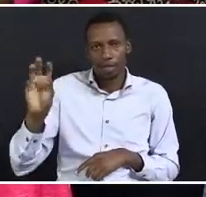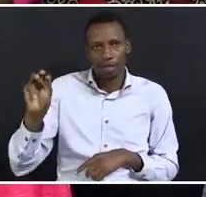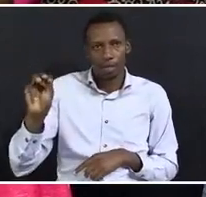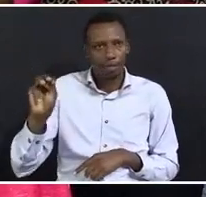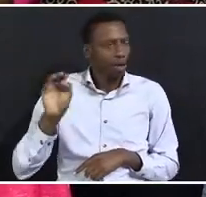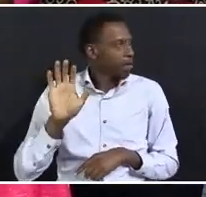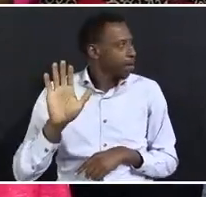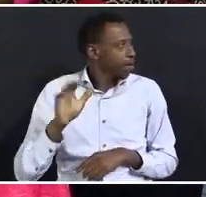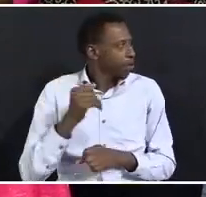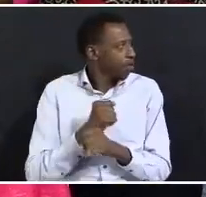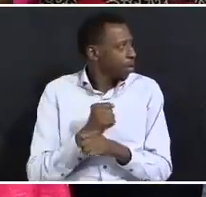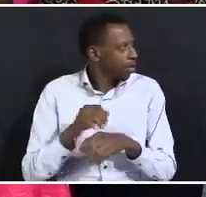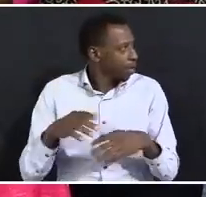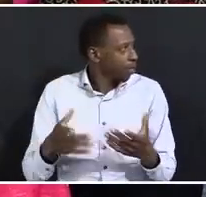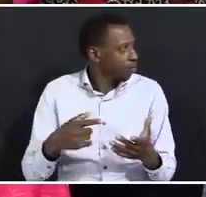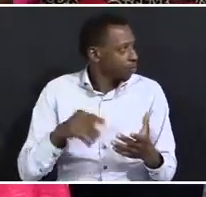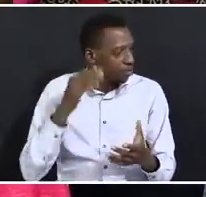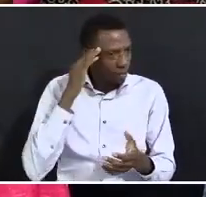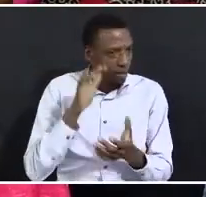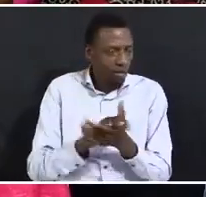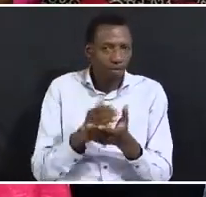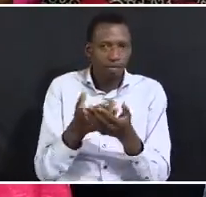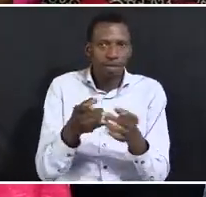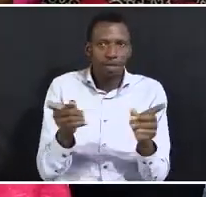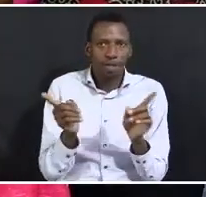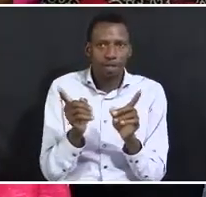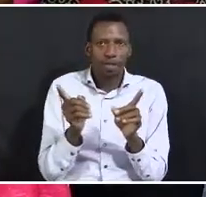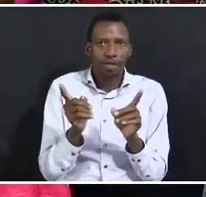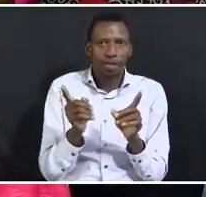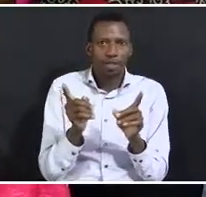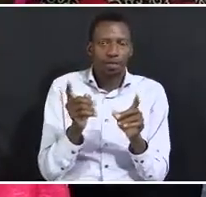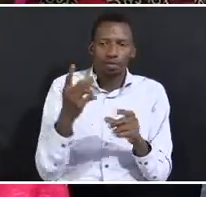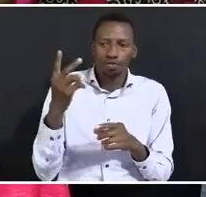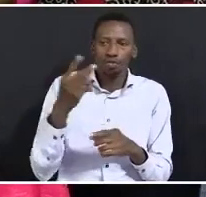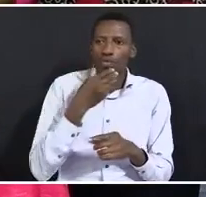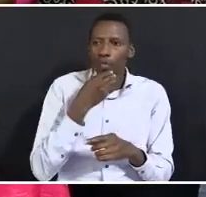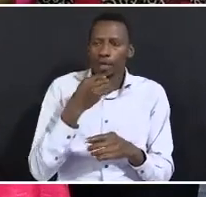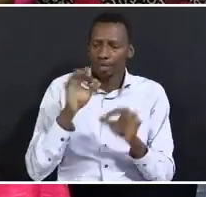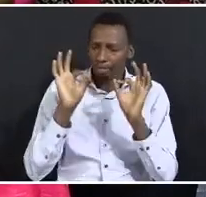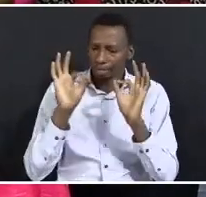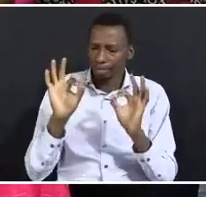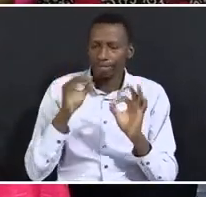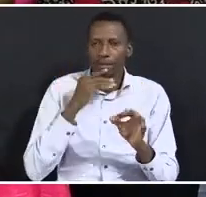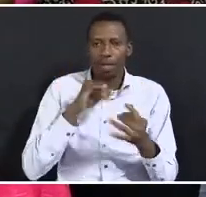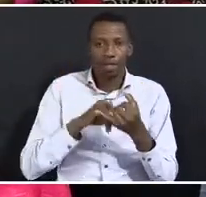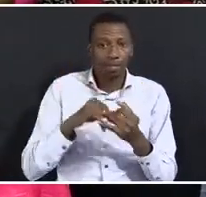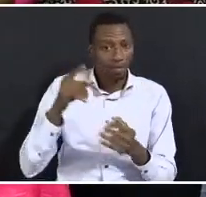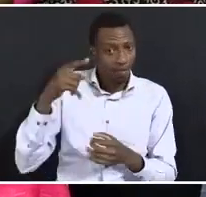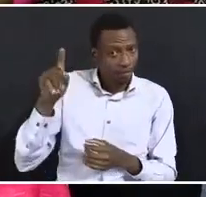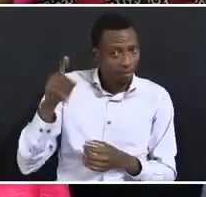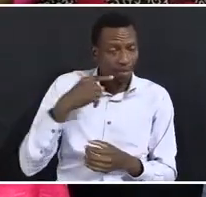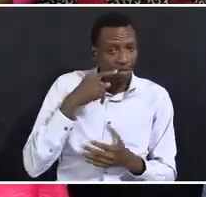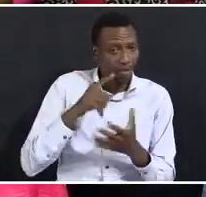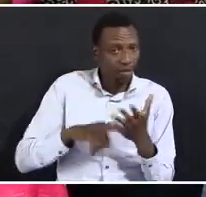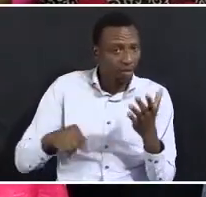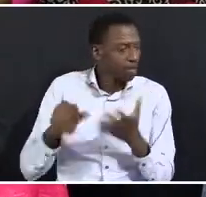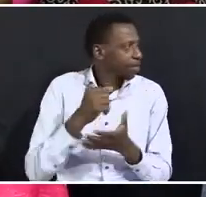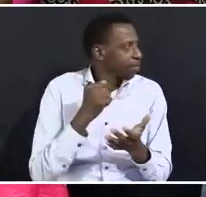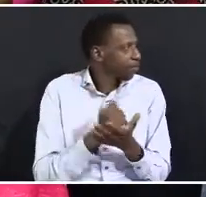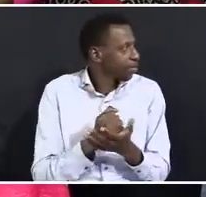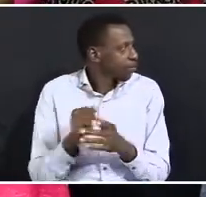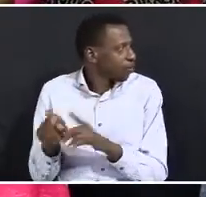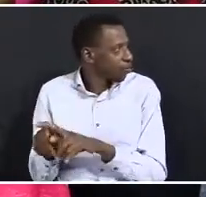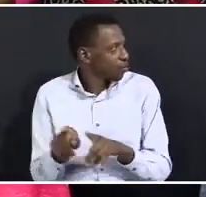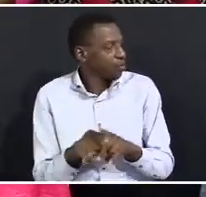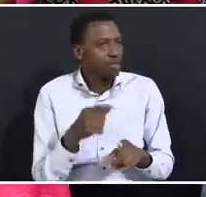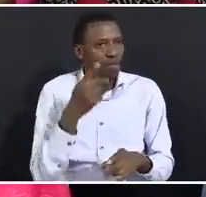two gentlemen are going to make excellent husbands. What do you say? Amen. We have also seen that Sister Lucy and